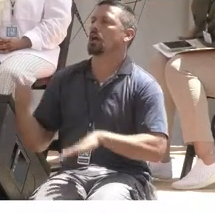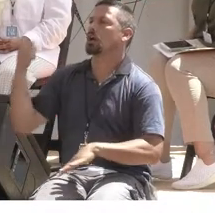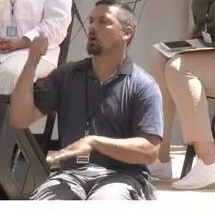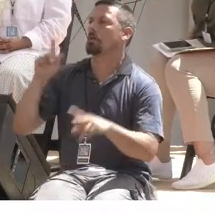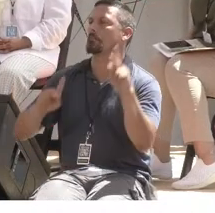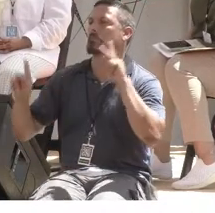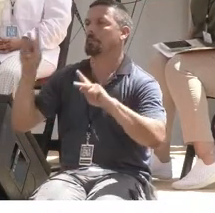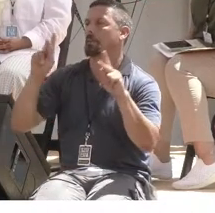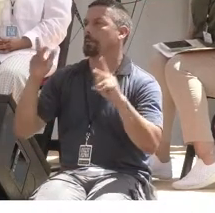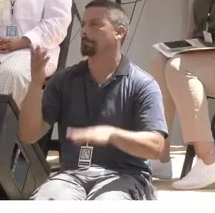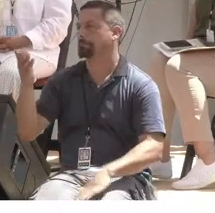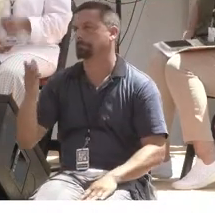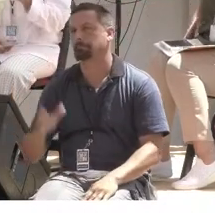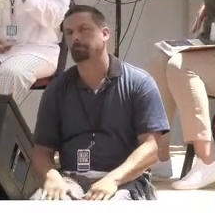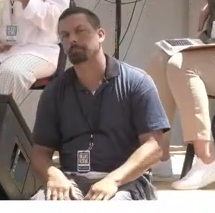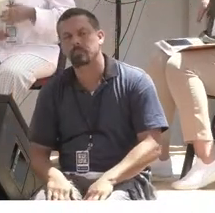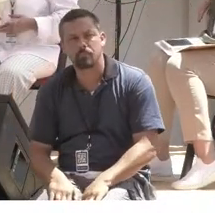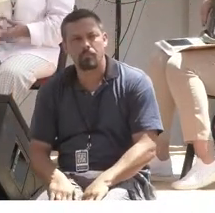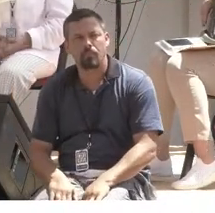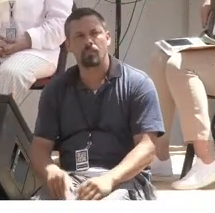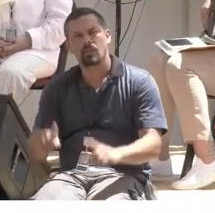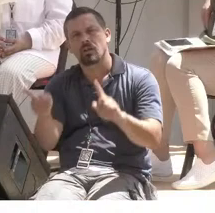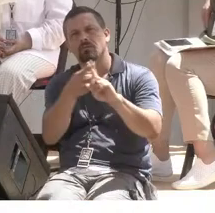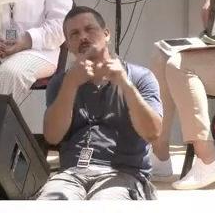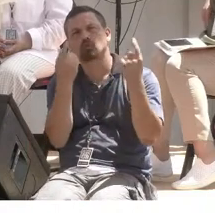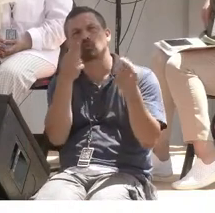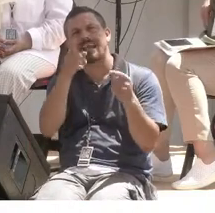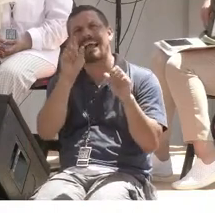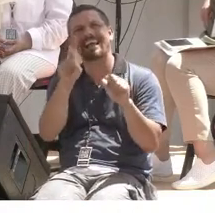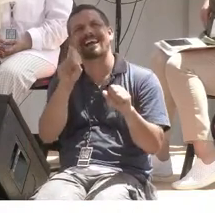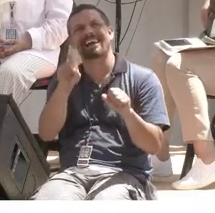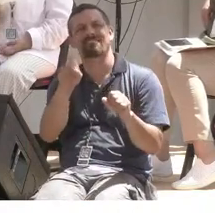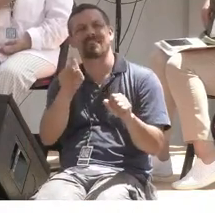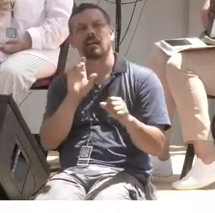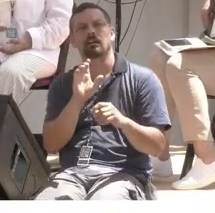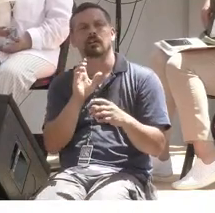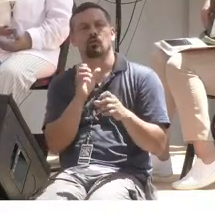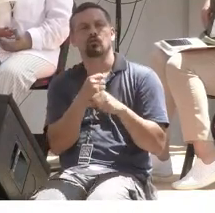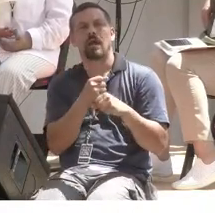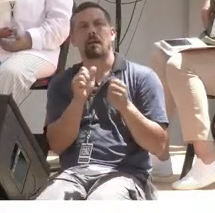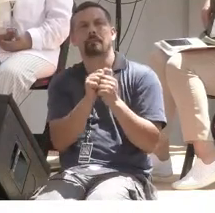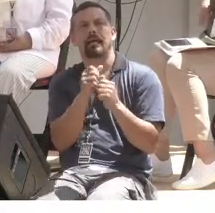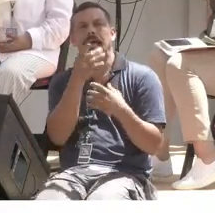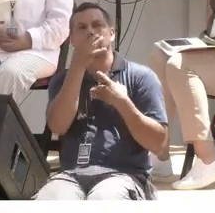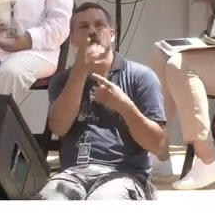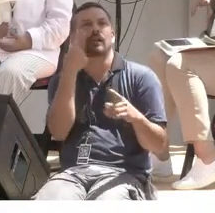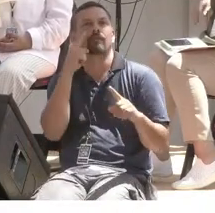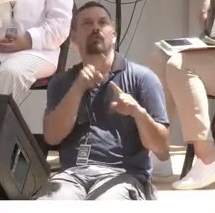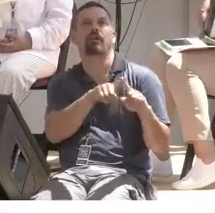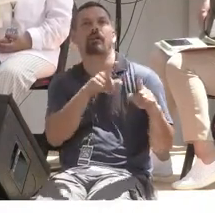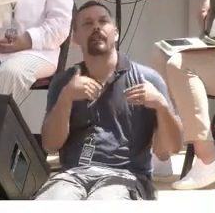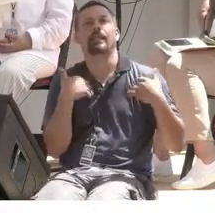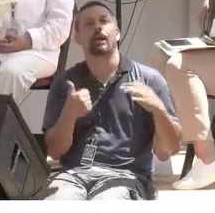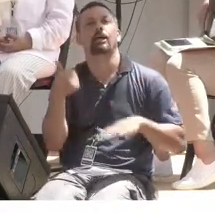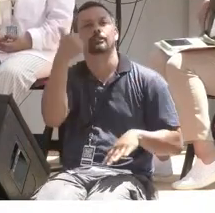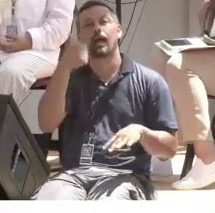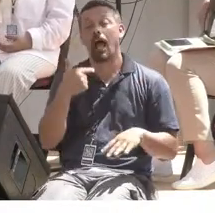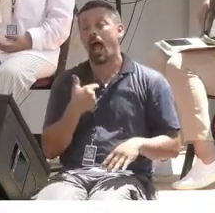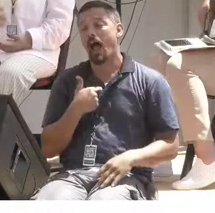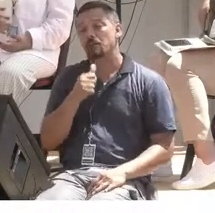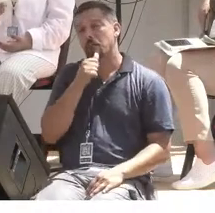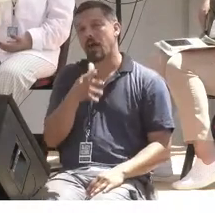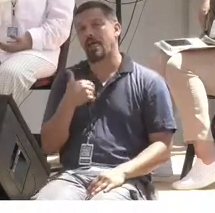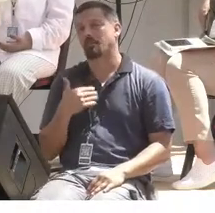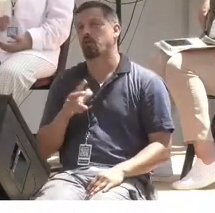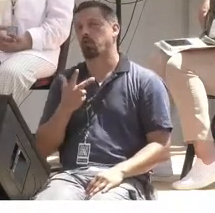craft practices? First, you have to make it interesting for them. I'm a mother of three, so I understand that.